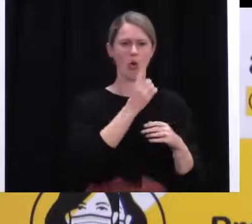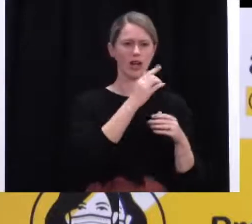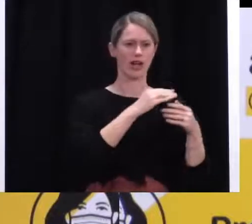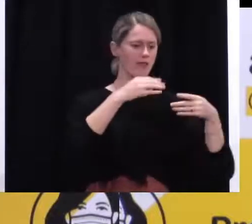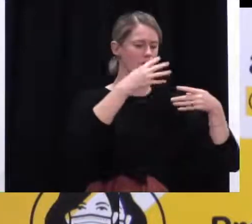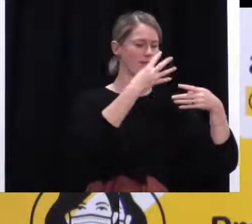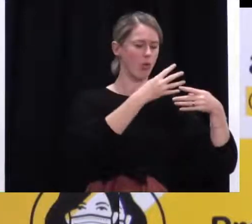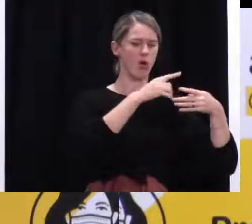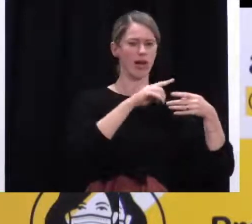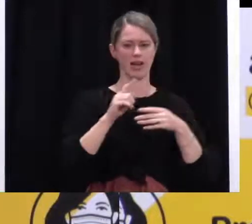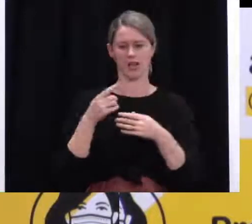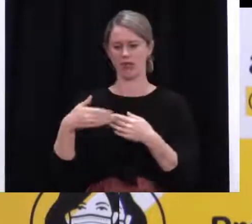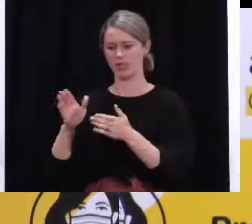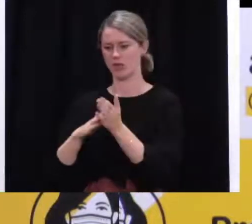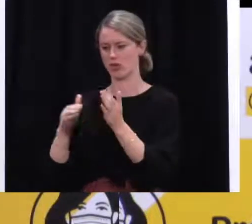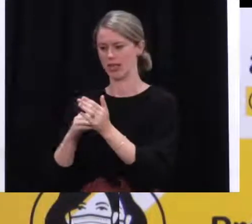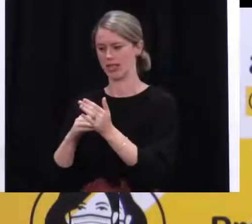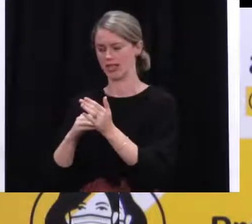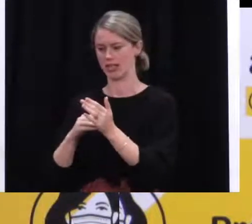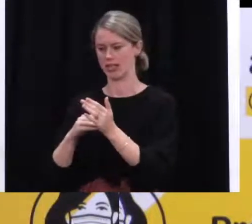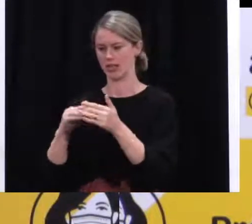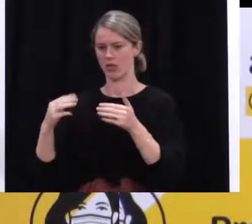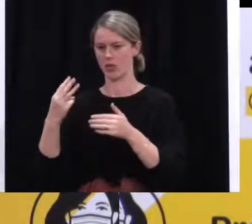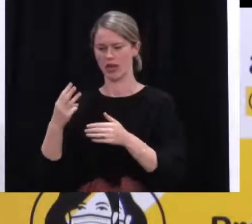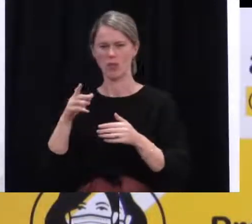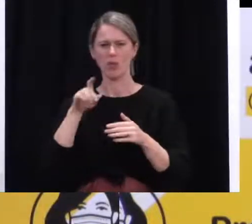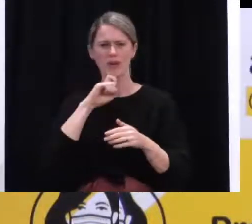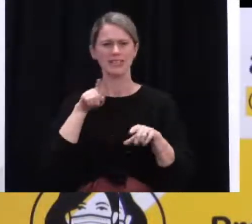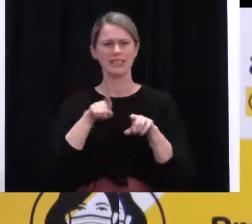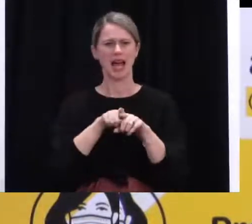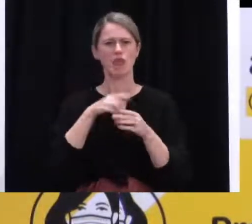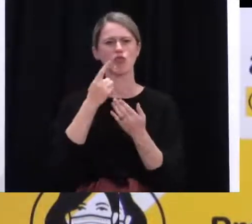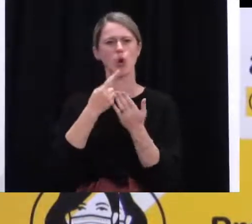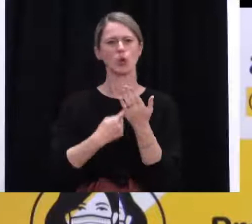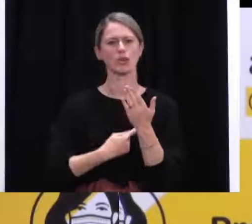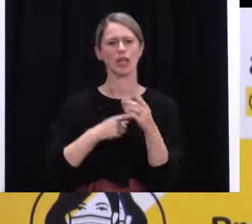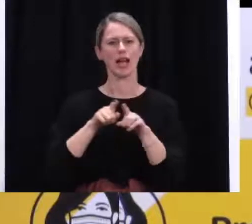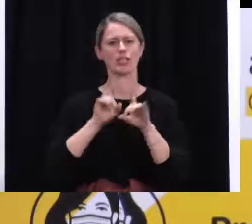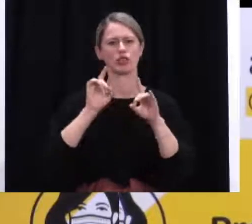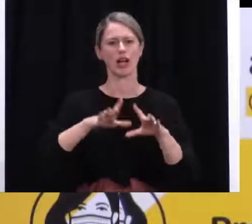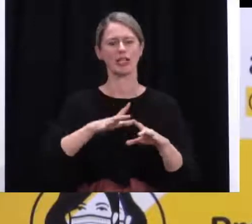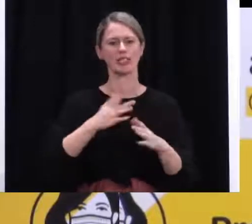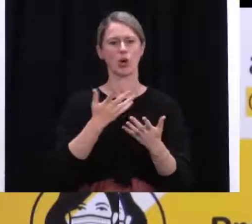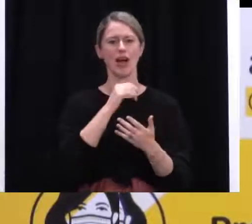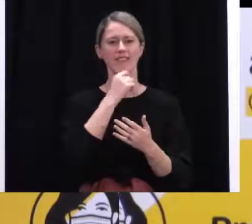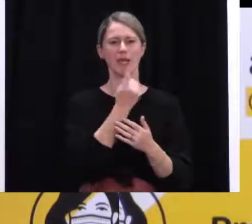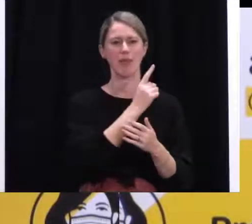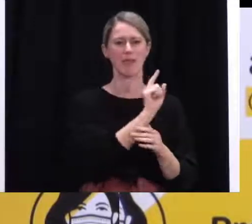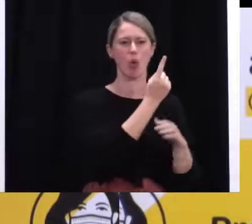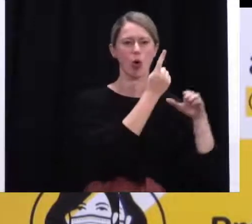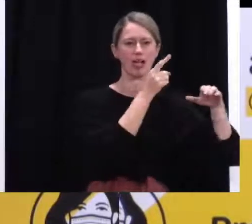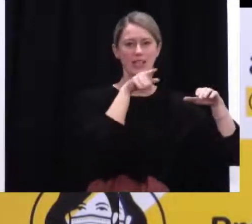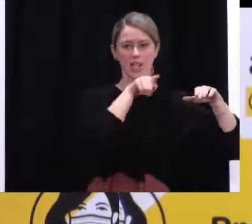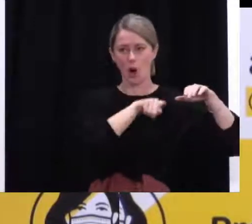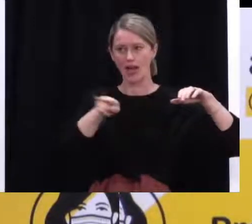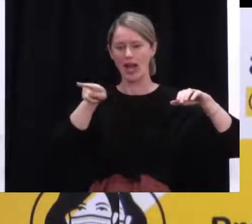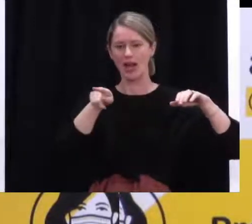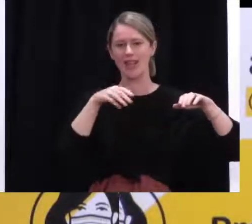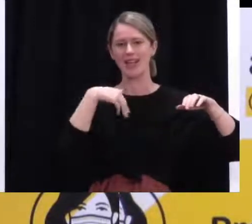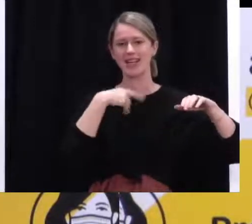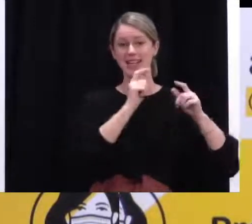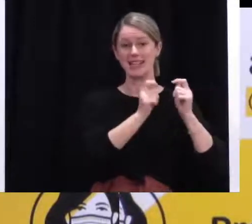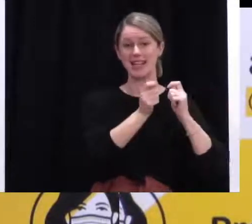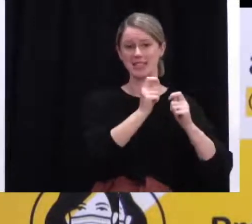a different level, like you did Australia, introduce pre-departure tests so that anyone coming out of there is definitely